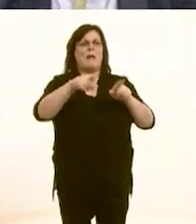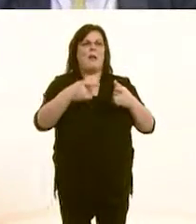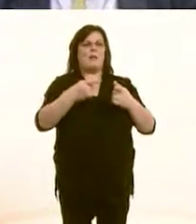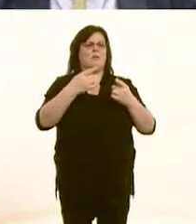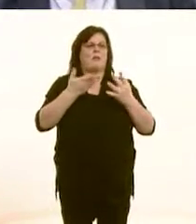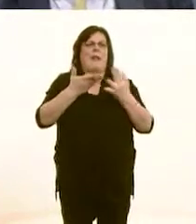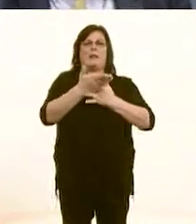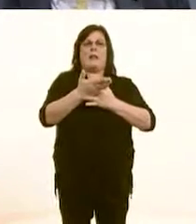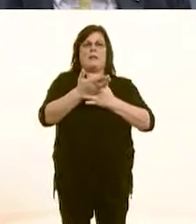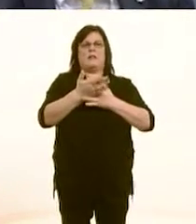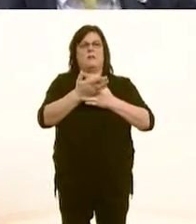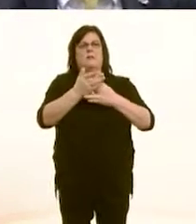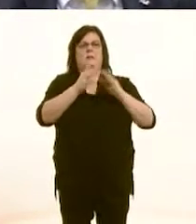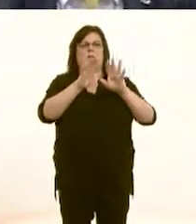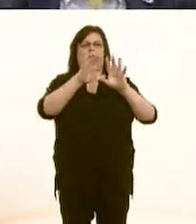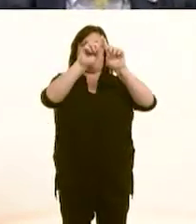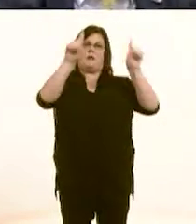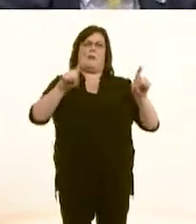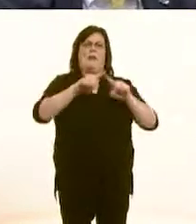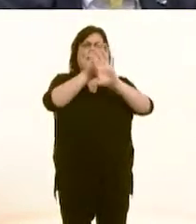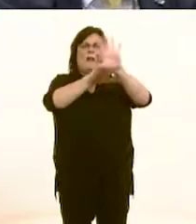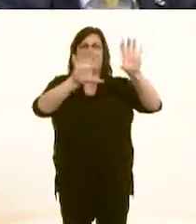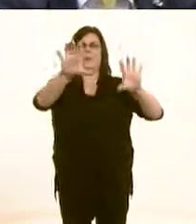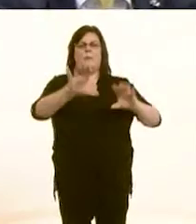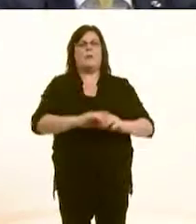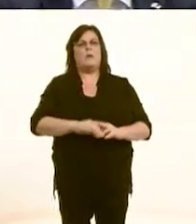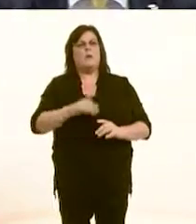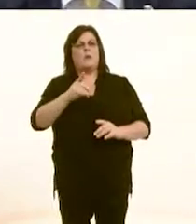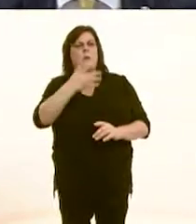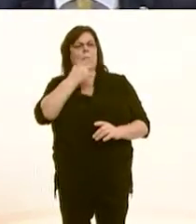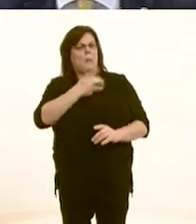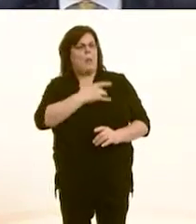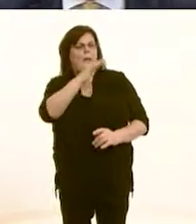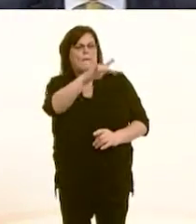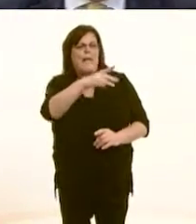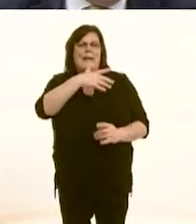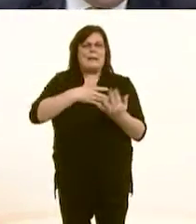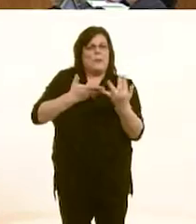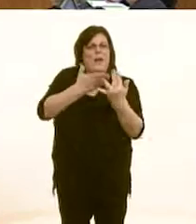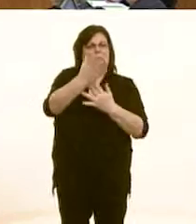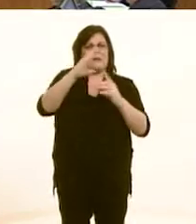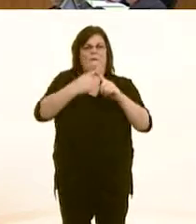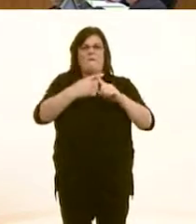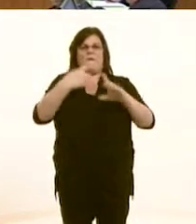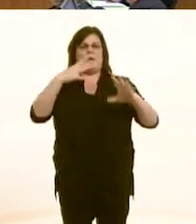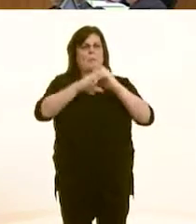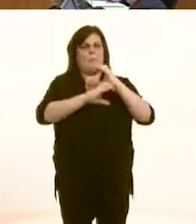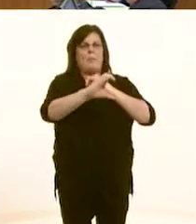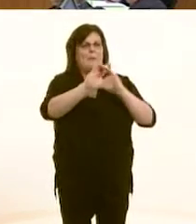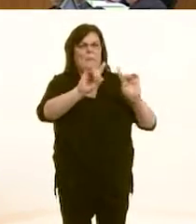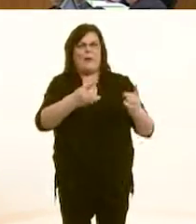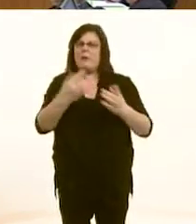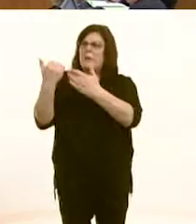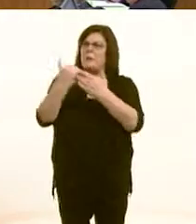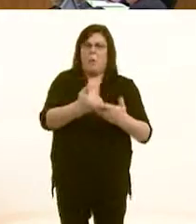solution would you propose for people in Jersey Marine who require this super-fast broadband and are not able to access it?